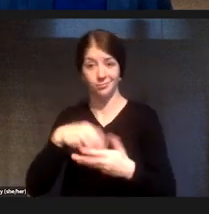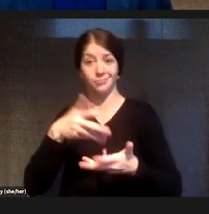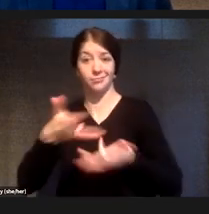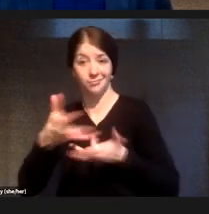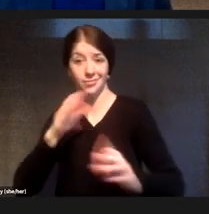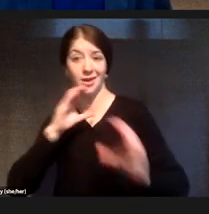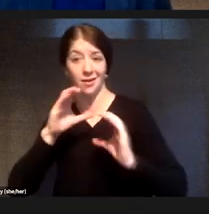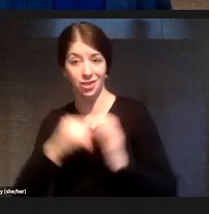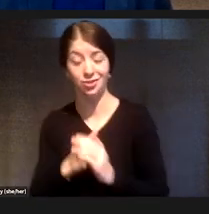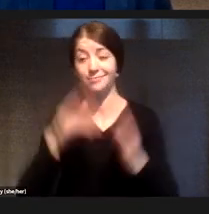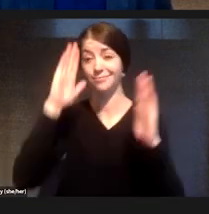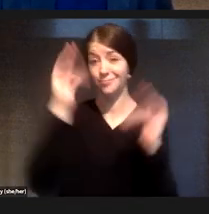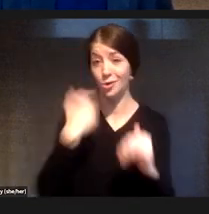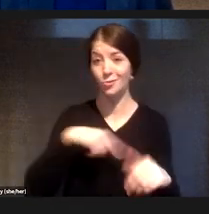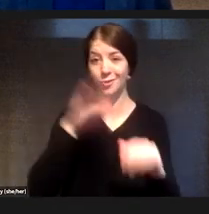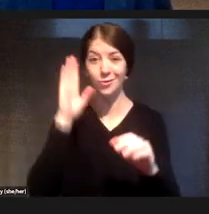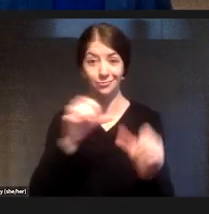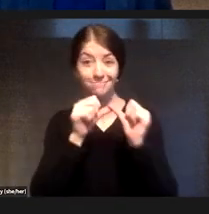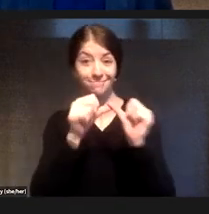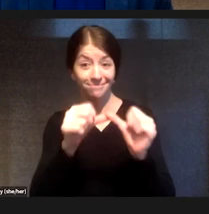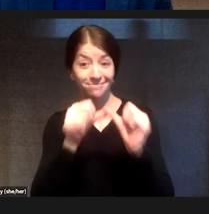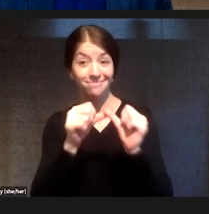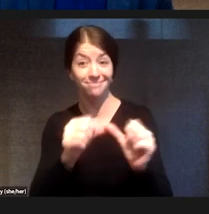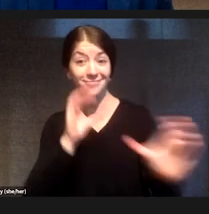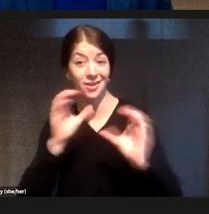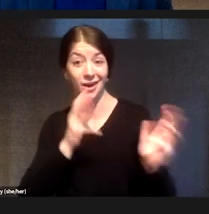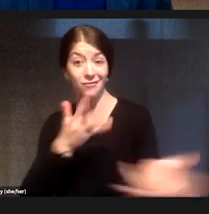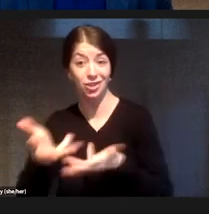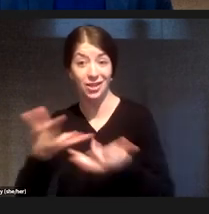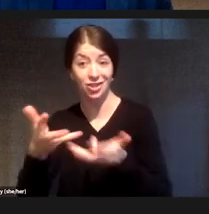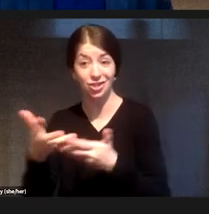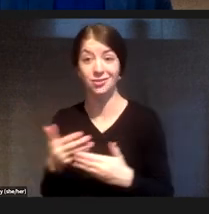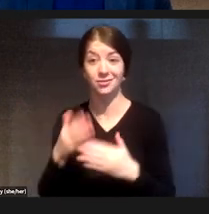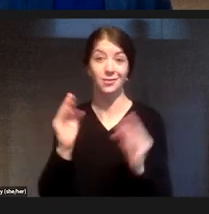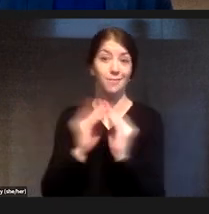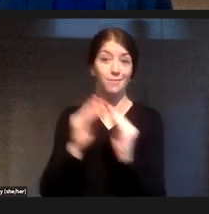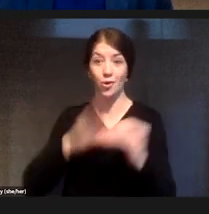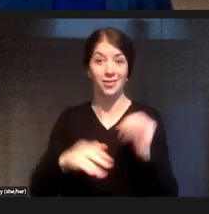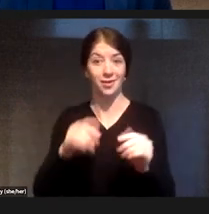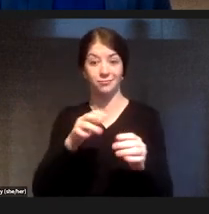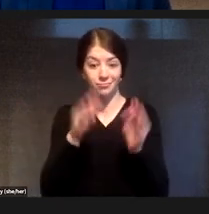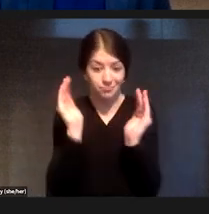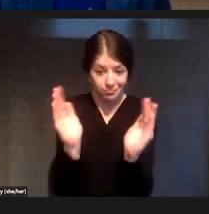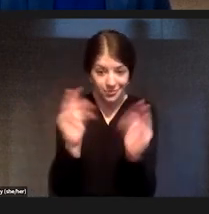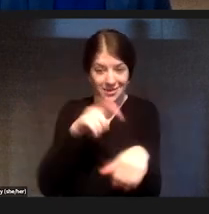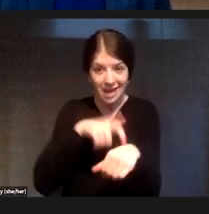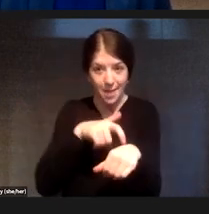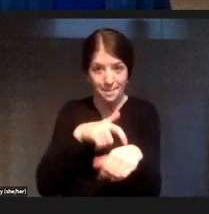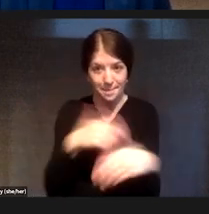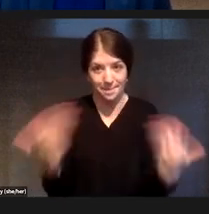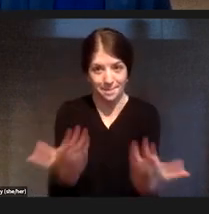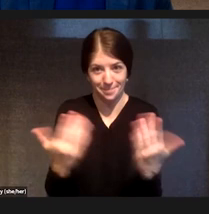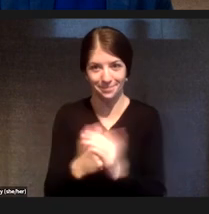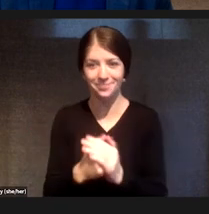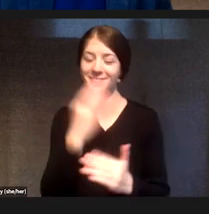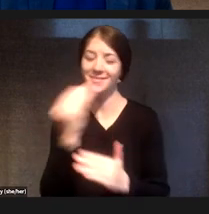that then we will have opportunities to continue these conversations beyond the time that we are here together. And I once again come to you humbly to